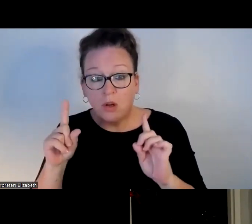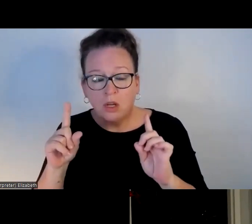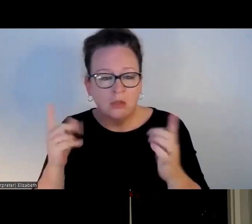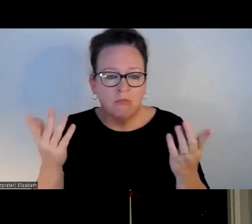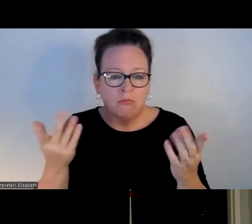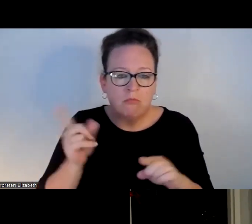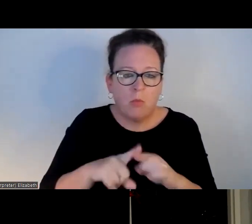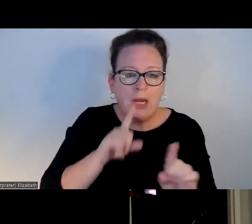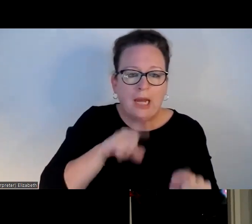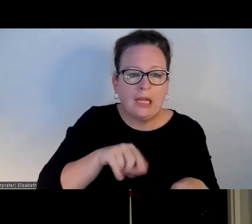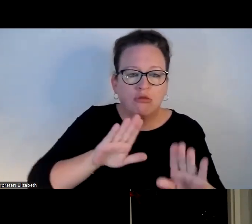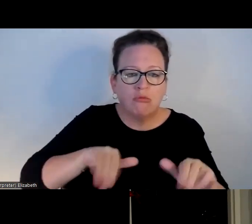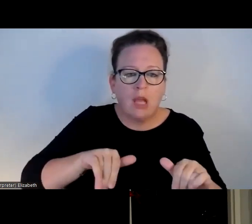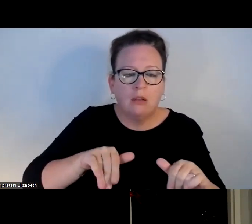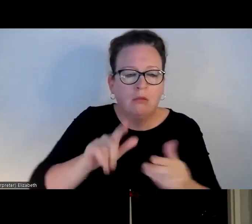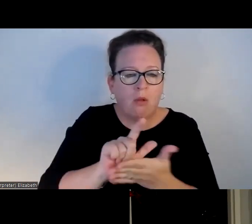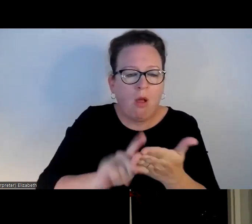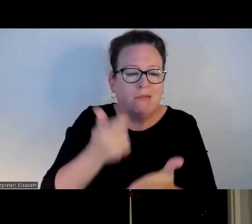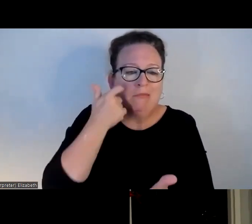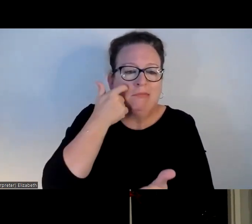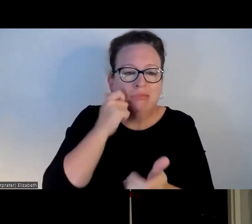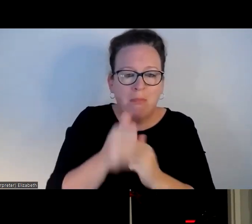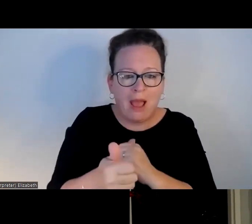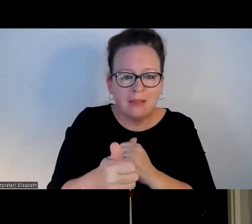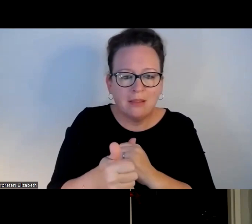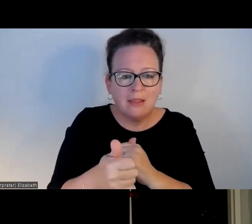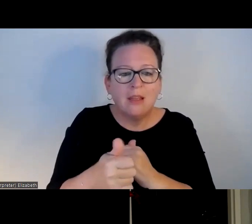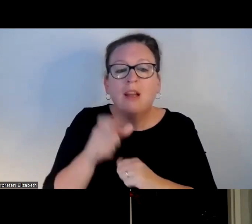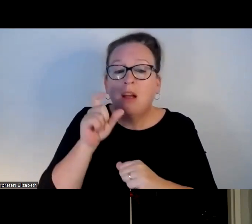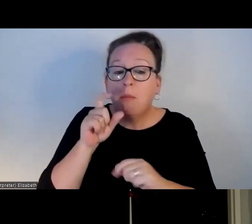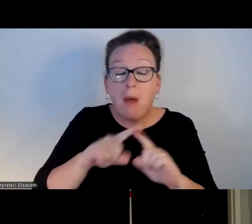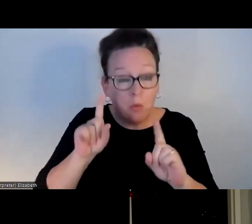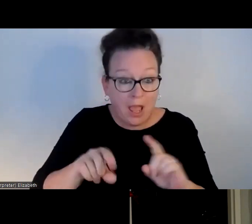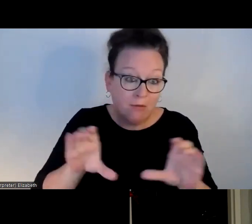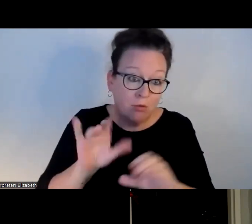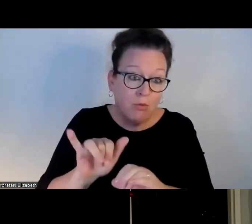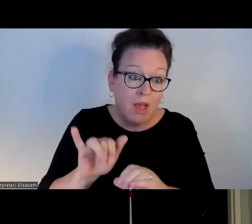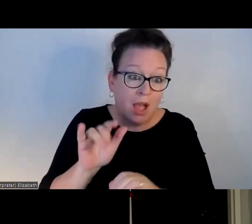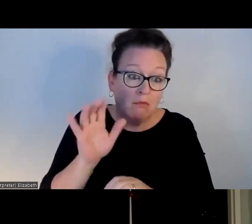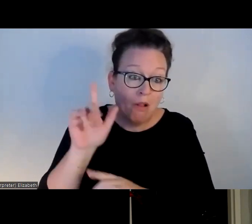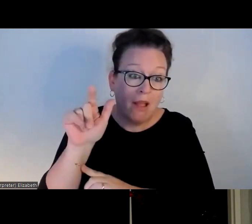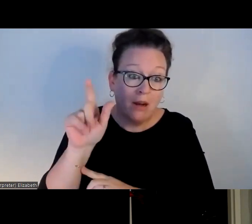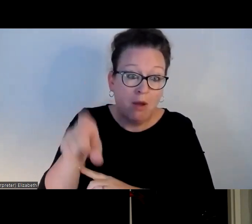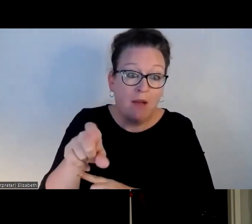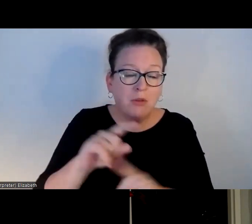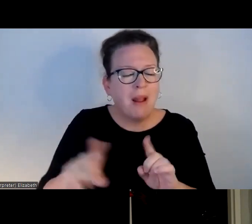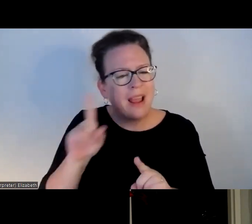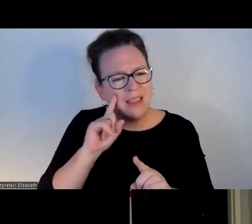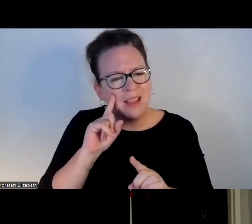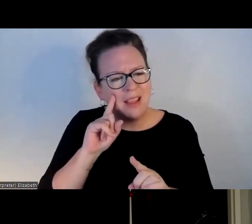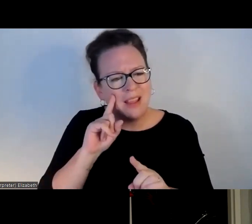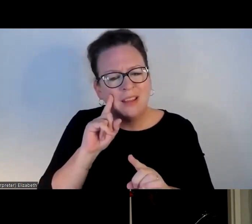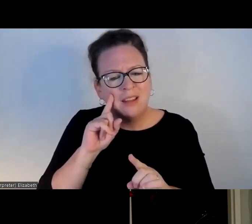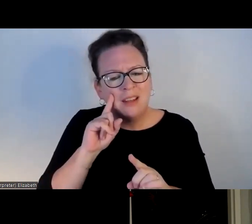just started. So we have to do that anyways, I think. So I think that we